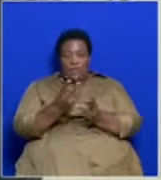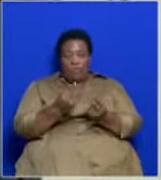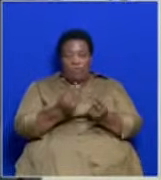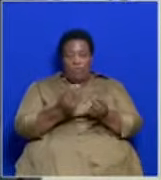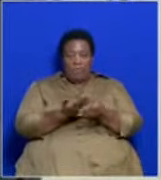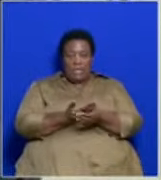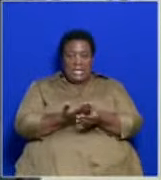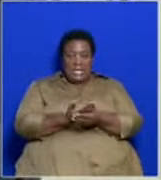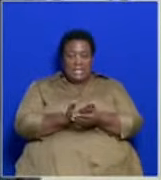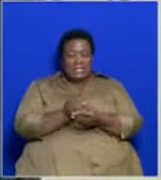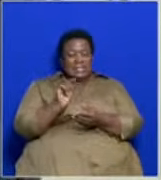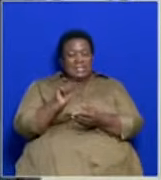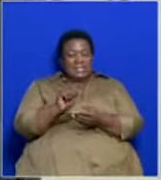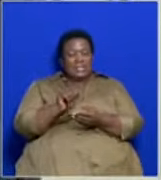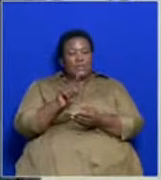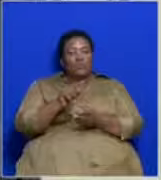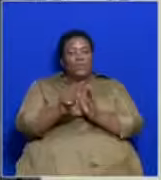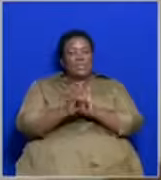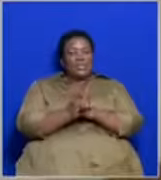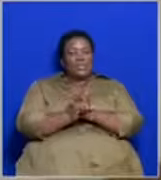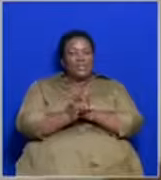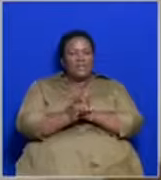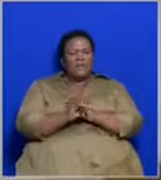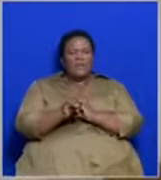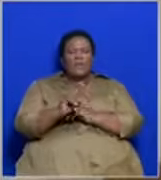identify as Patfontaine CAS